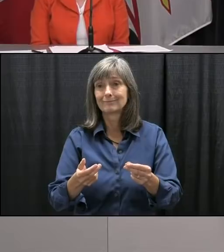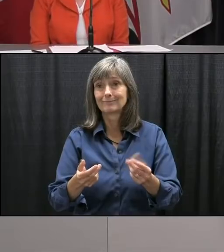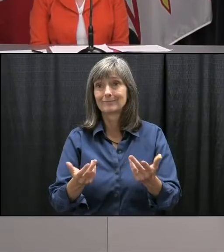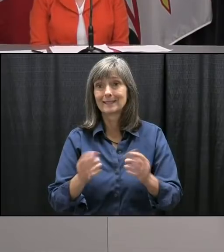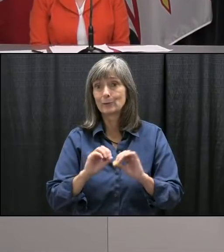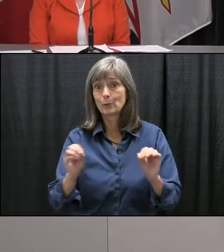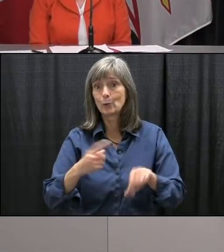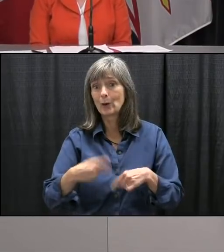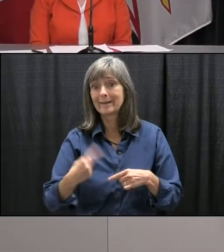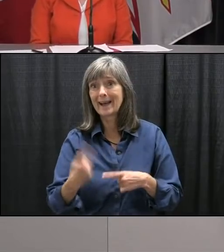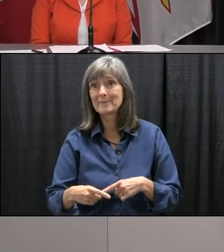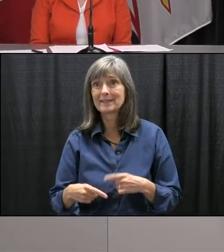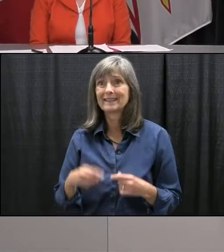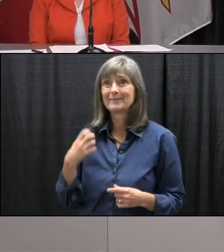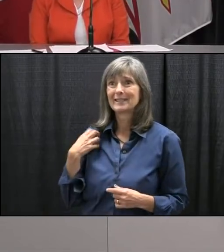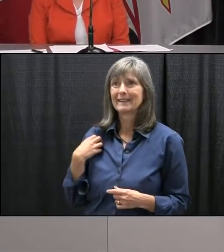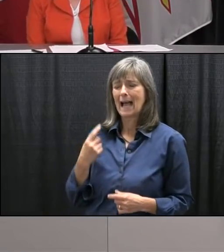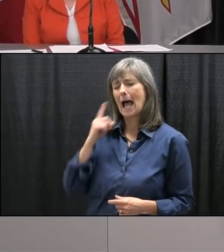me.